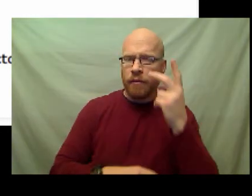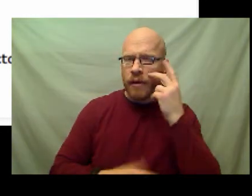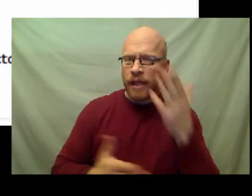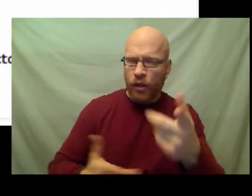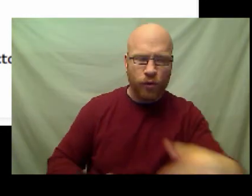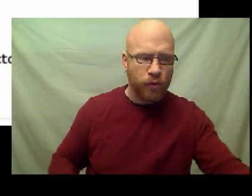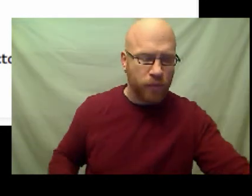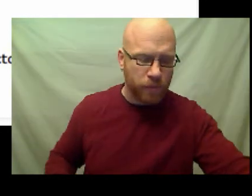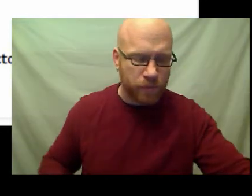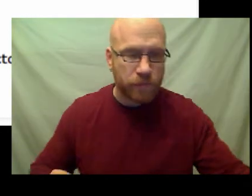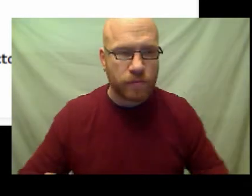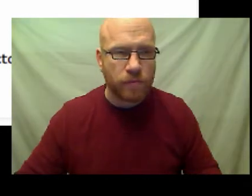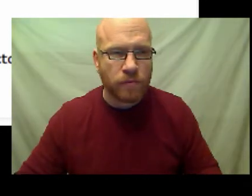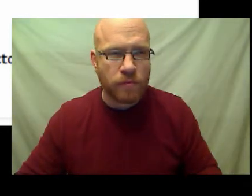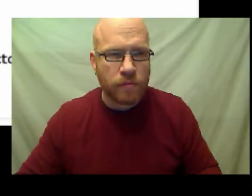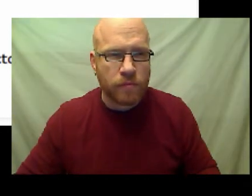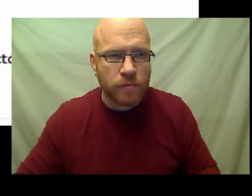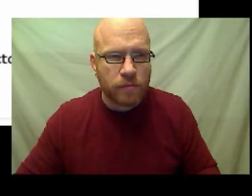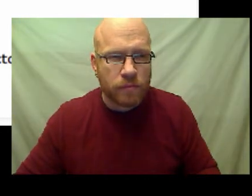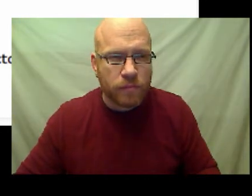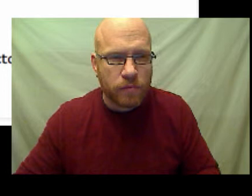here.